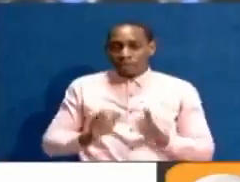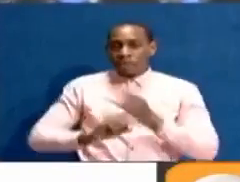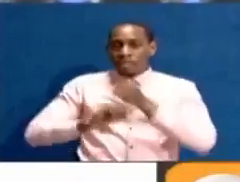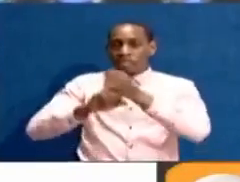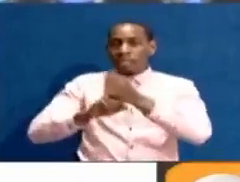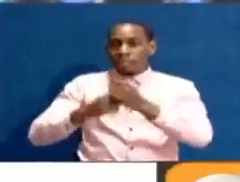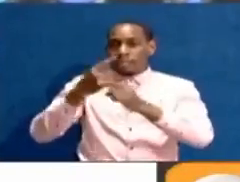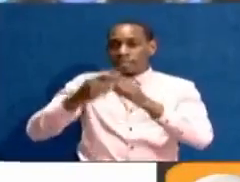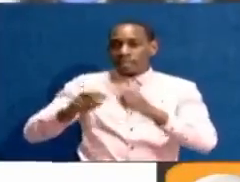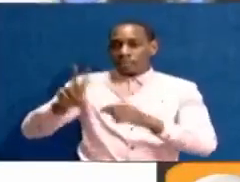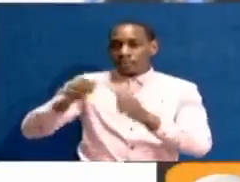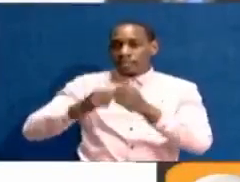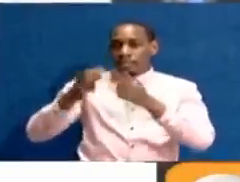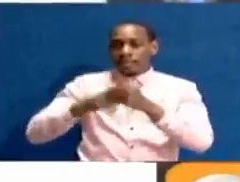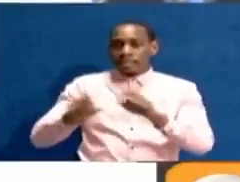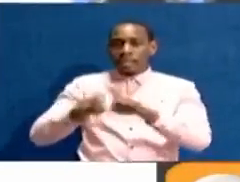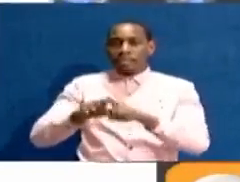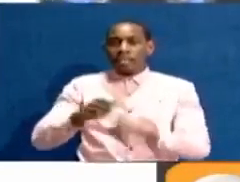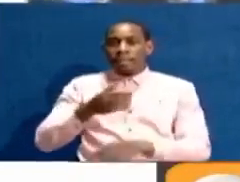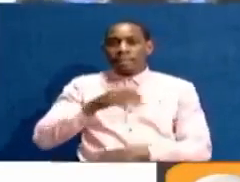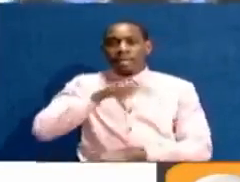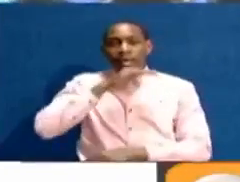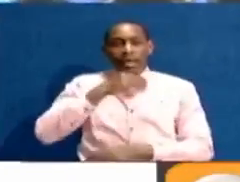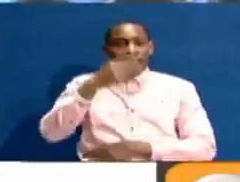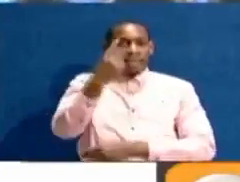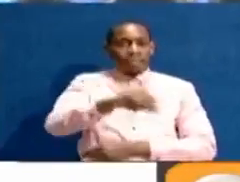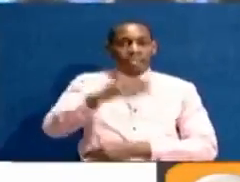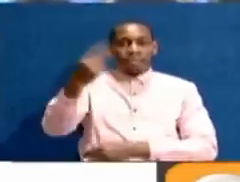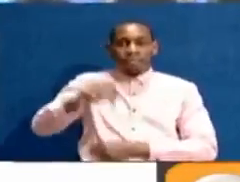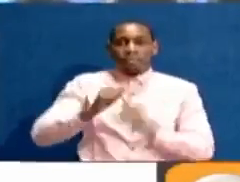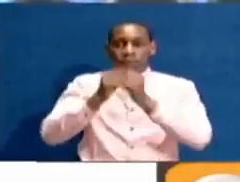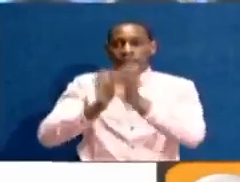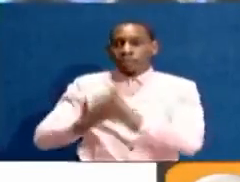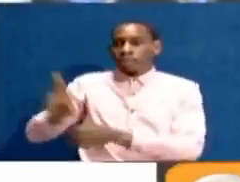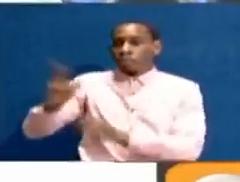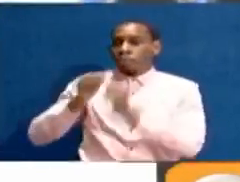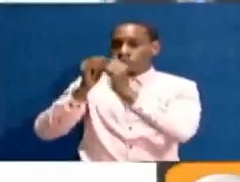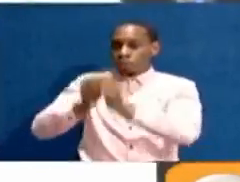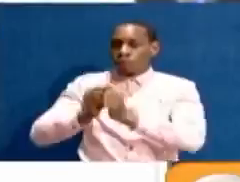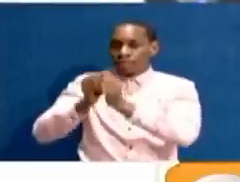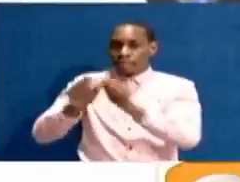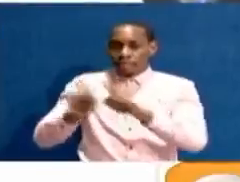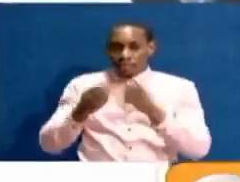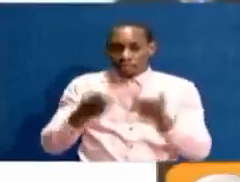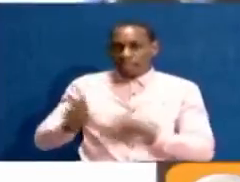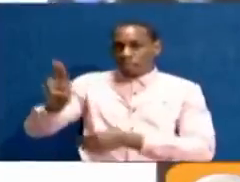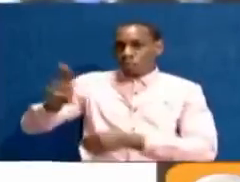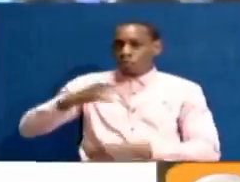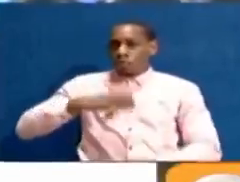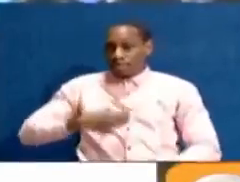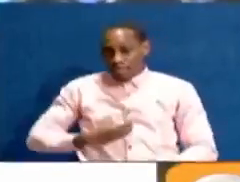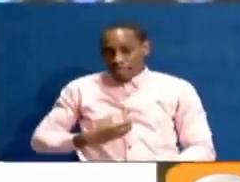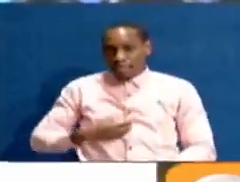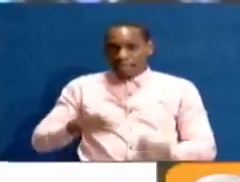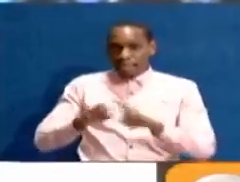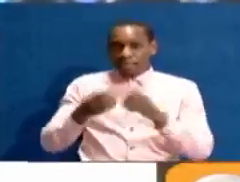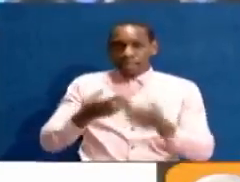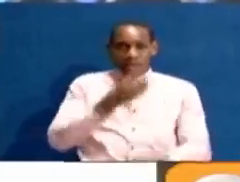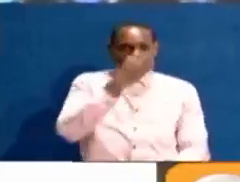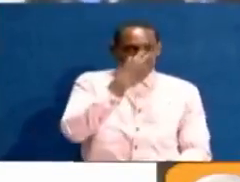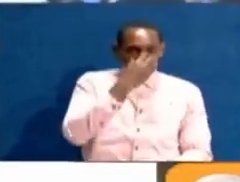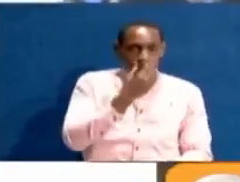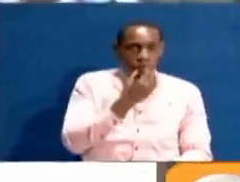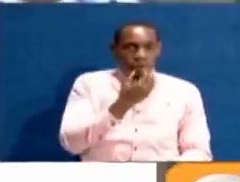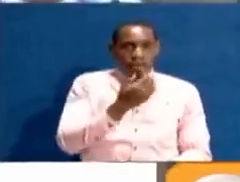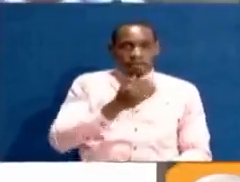aliendorse 2017. Na Baba alinyorosha hawa, yeye na Uhuru wakiwa pamoja. Na sasa Uhuru anaenda kuretire, sasa William Ruto